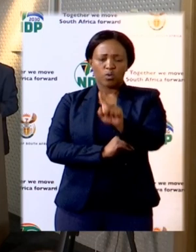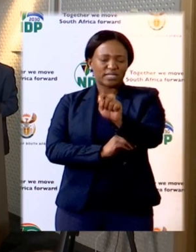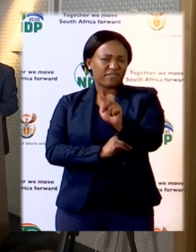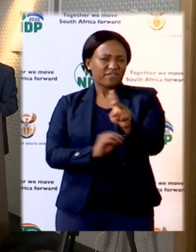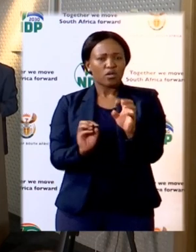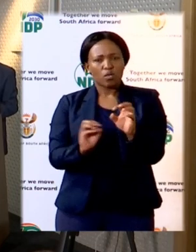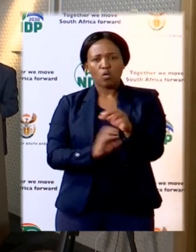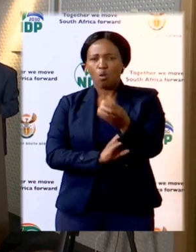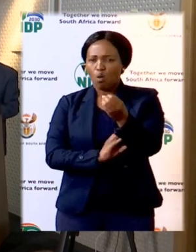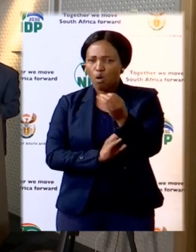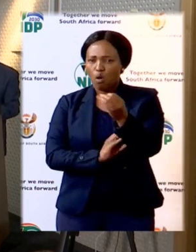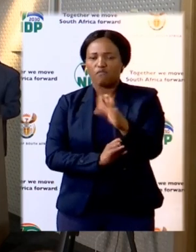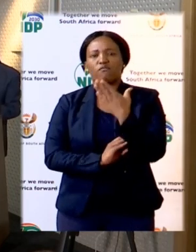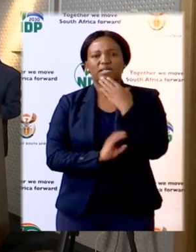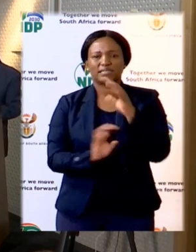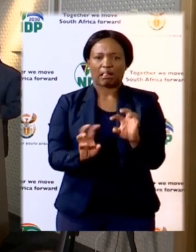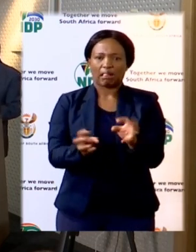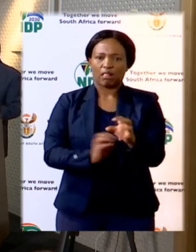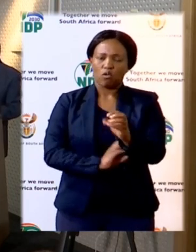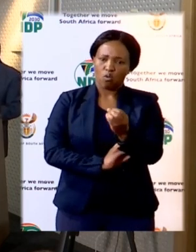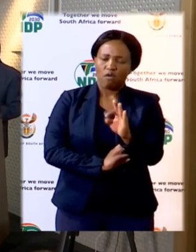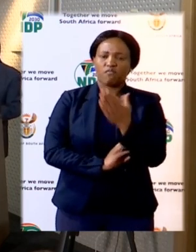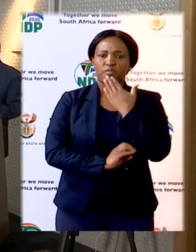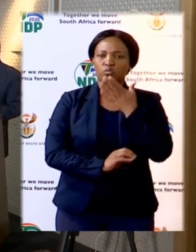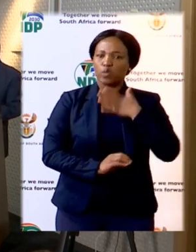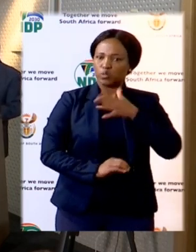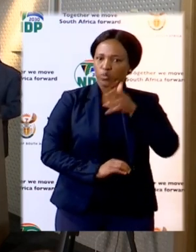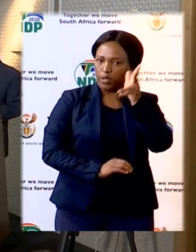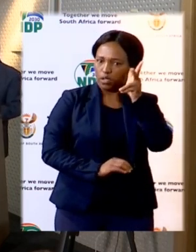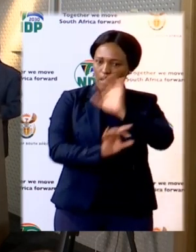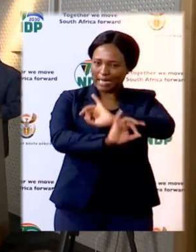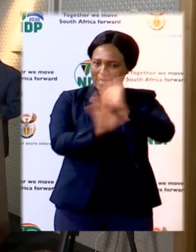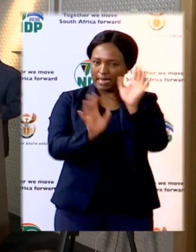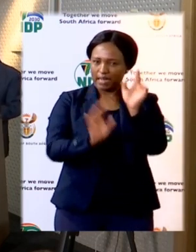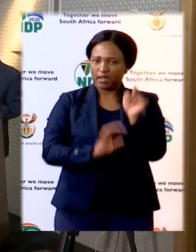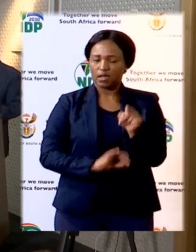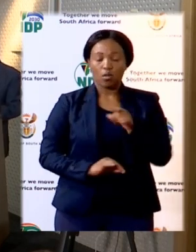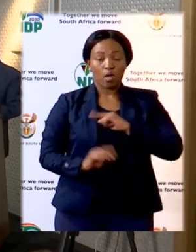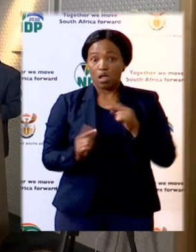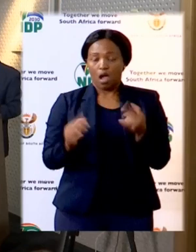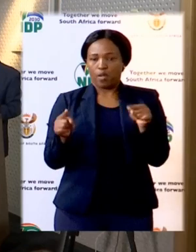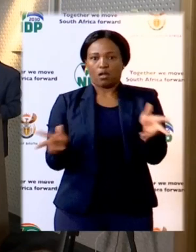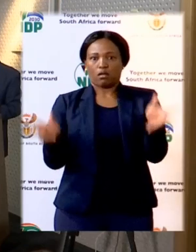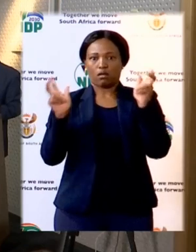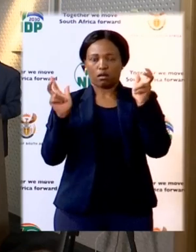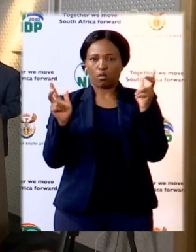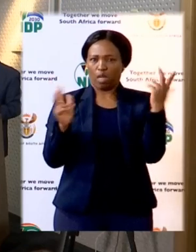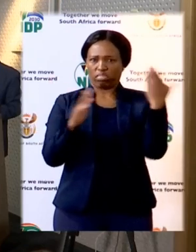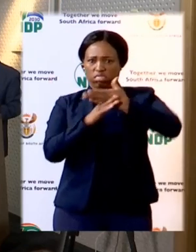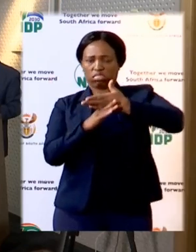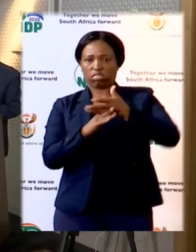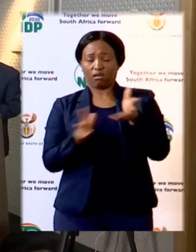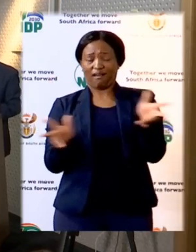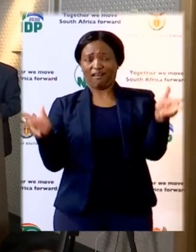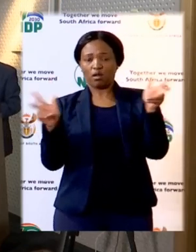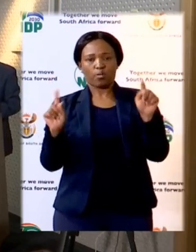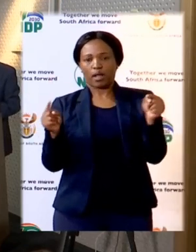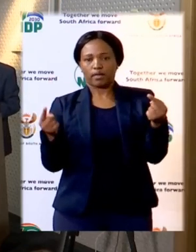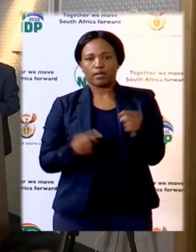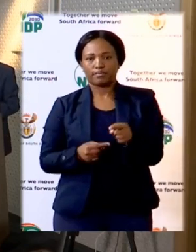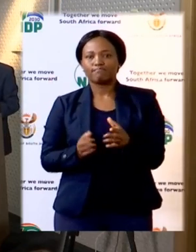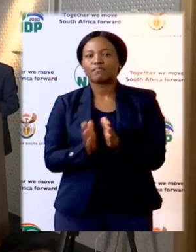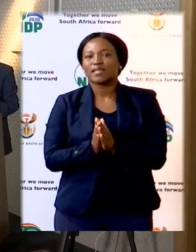or your television off so that we can hear you properly. Because we can't hear you properly, there is interference from your